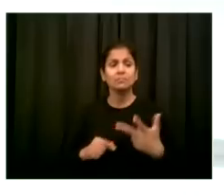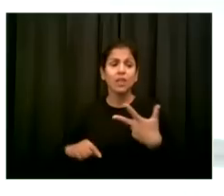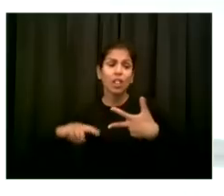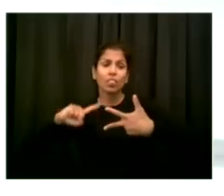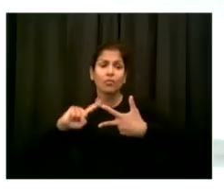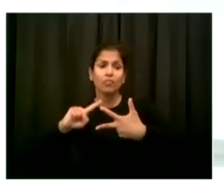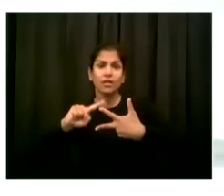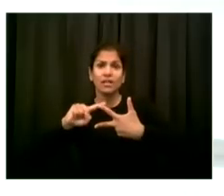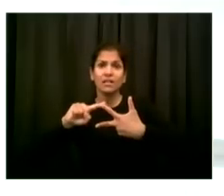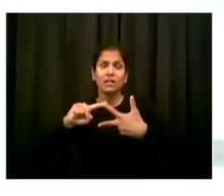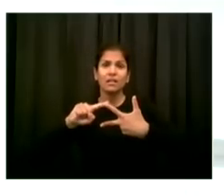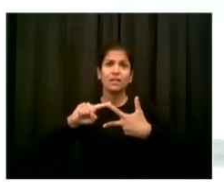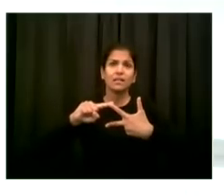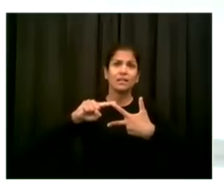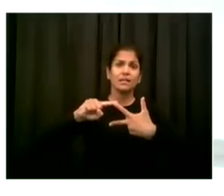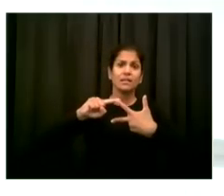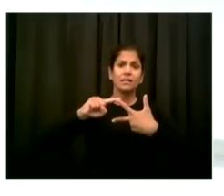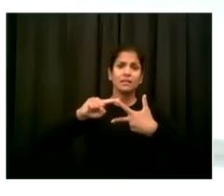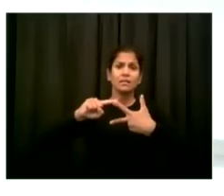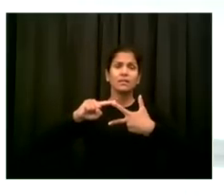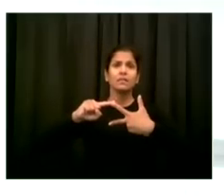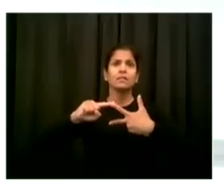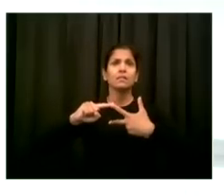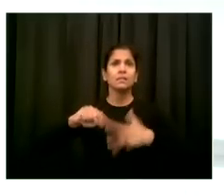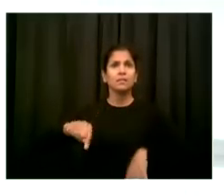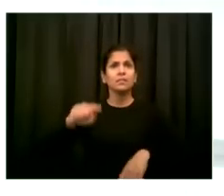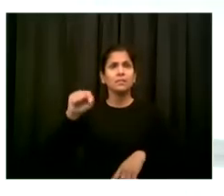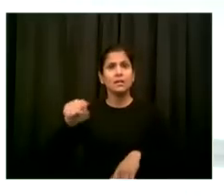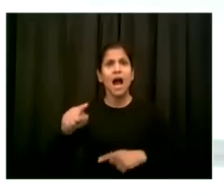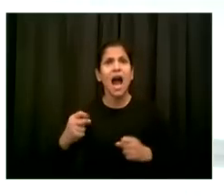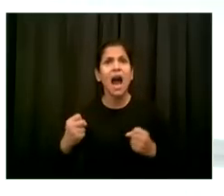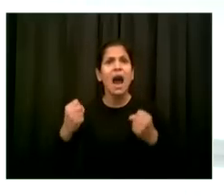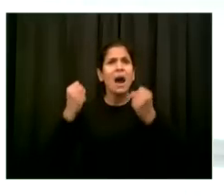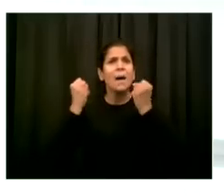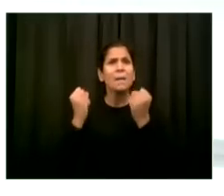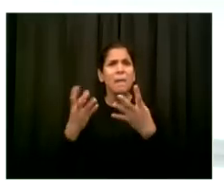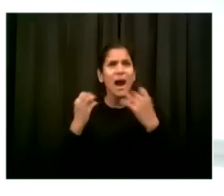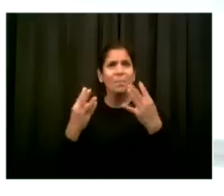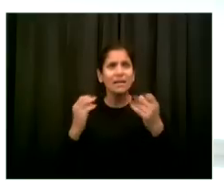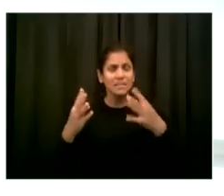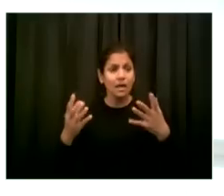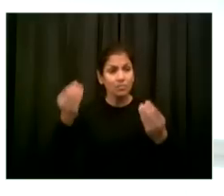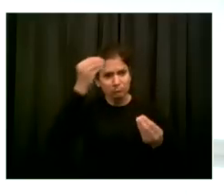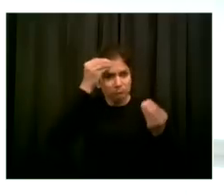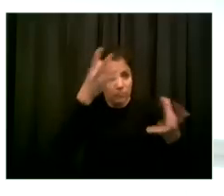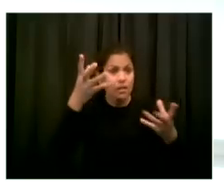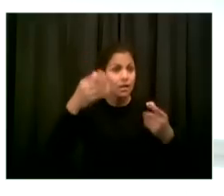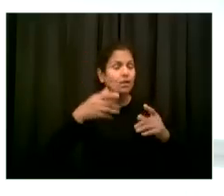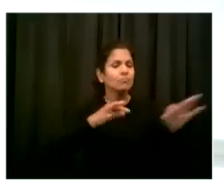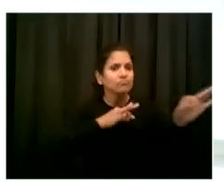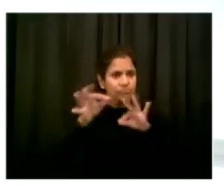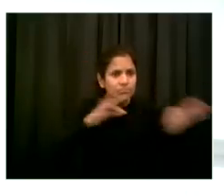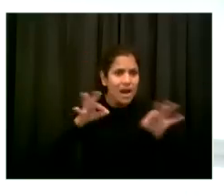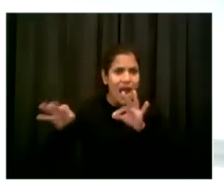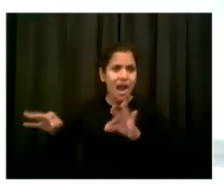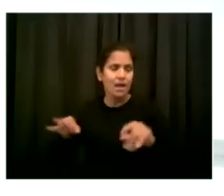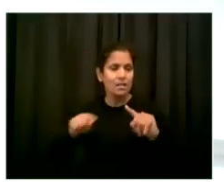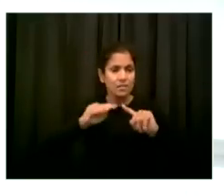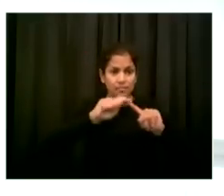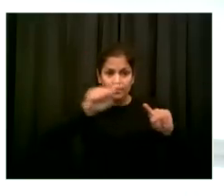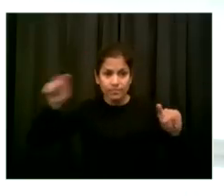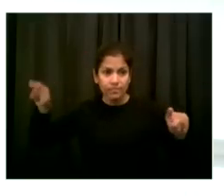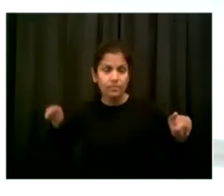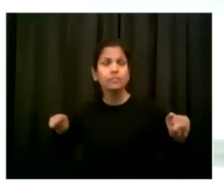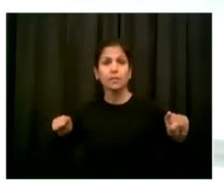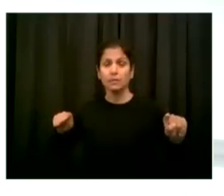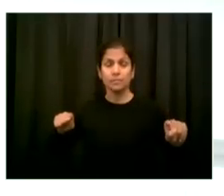different types of data that there has been an increase in cases, there has been an